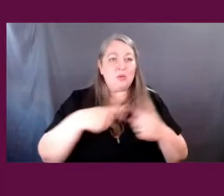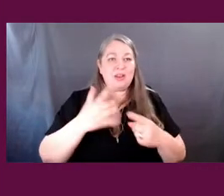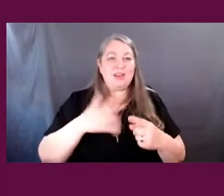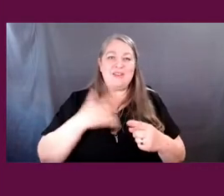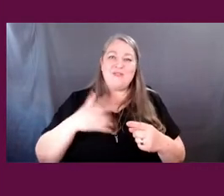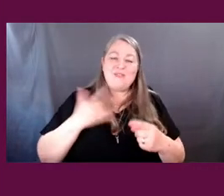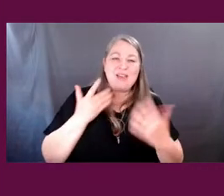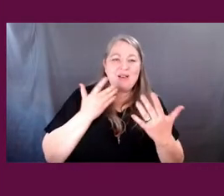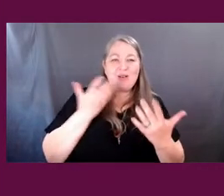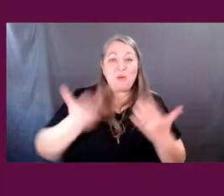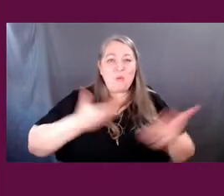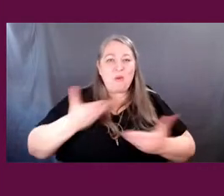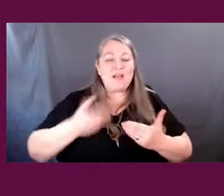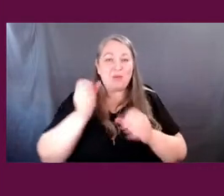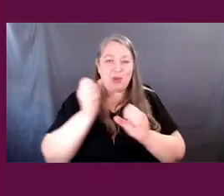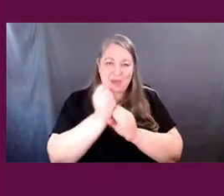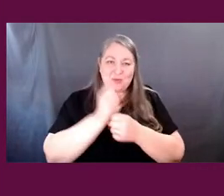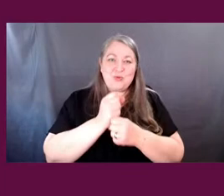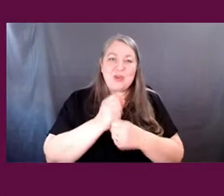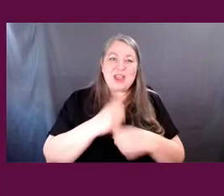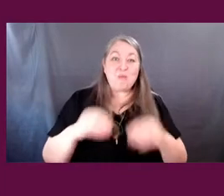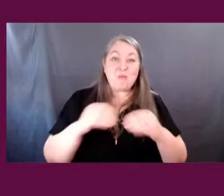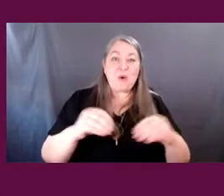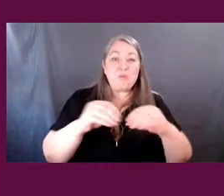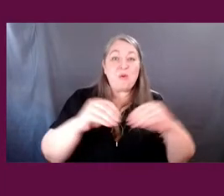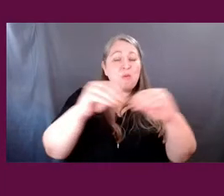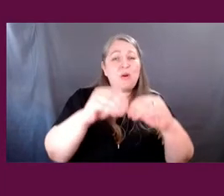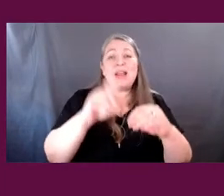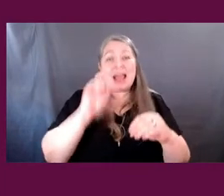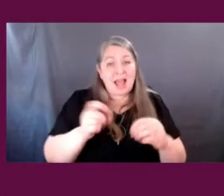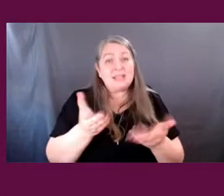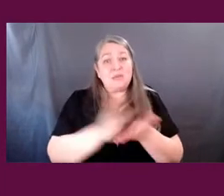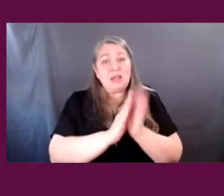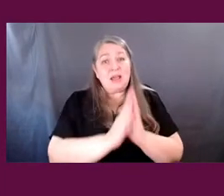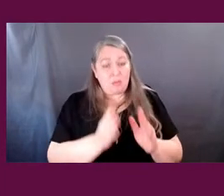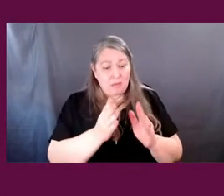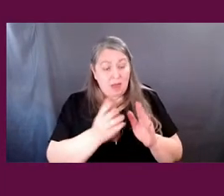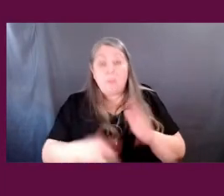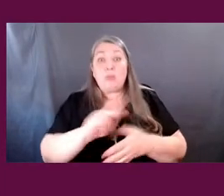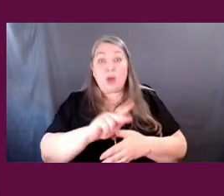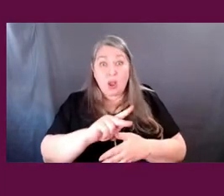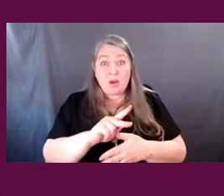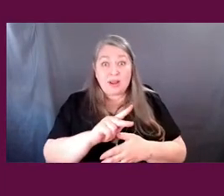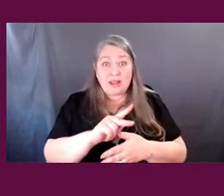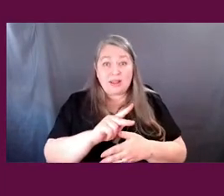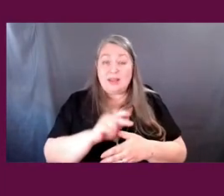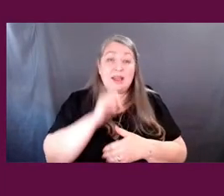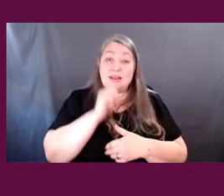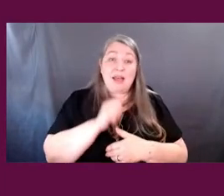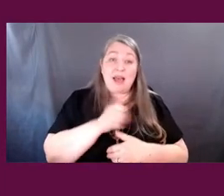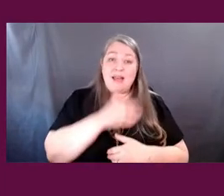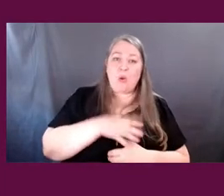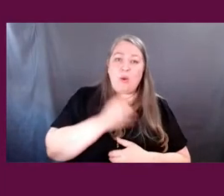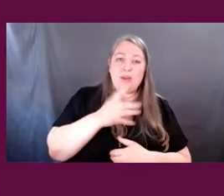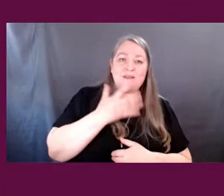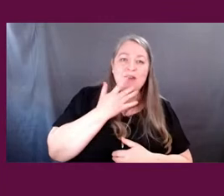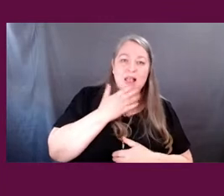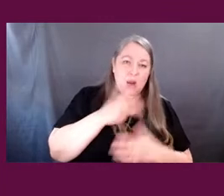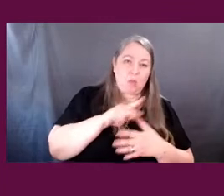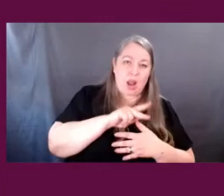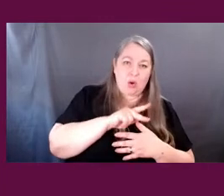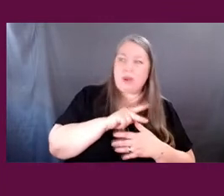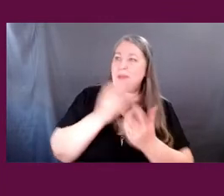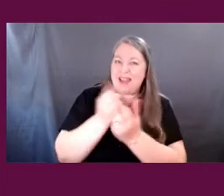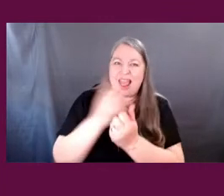create more. Mm-hmm. It has to be a priority, and not just a woman of color priority, but everyone's priority. Yes. To learn more about